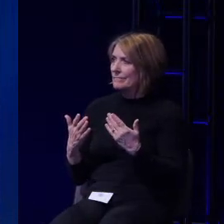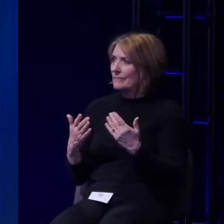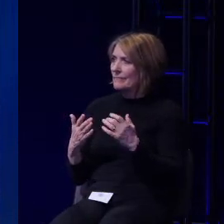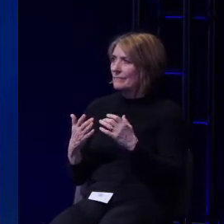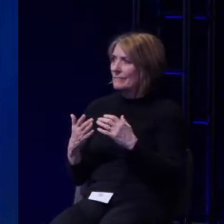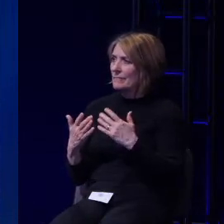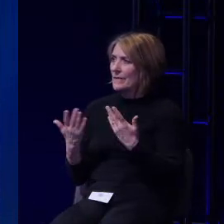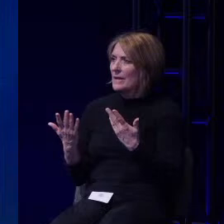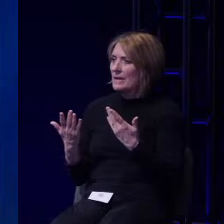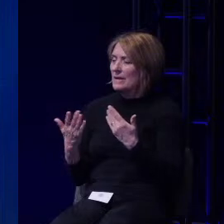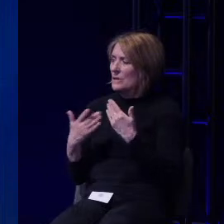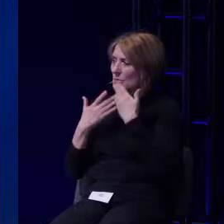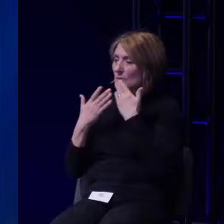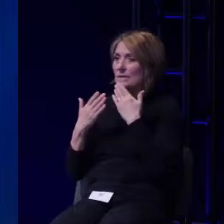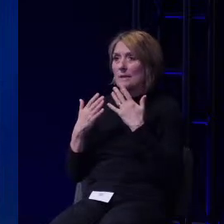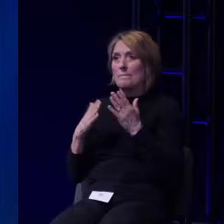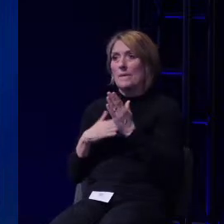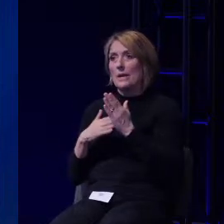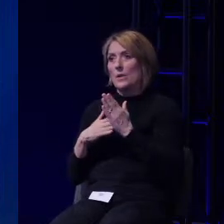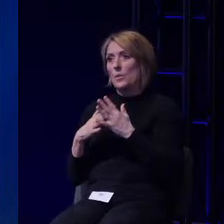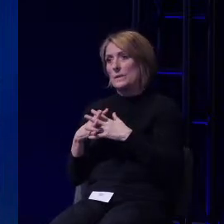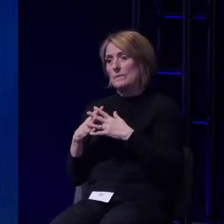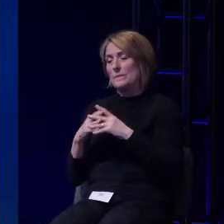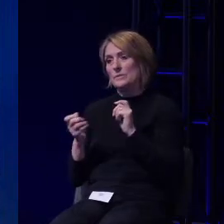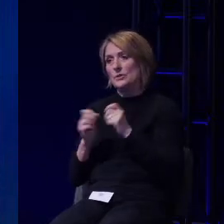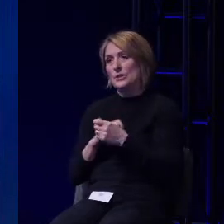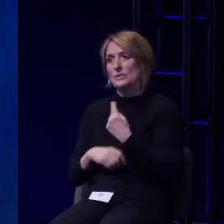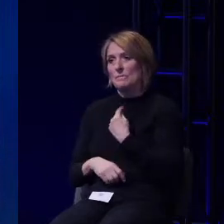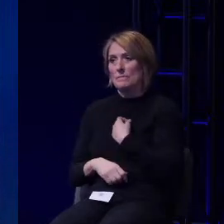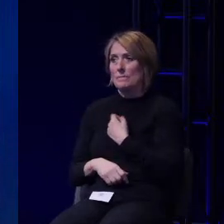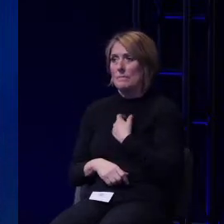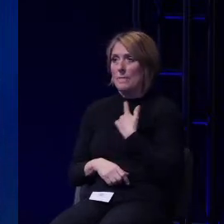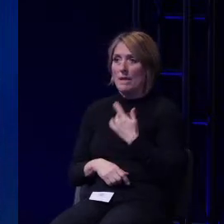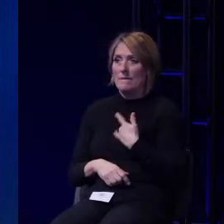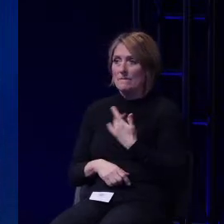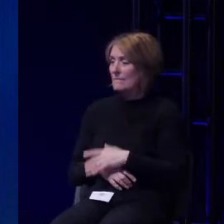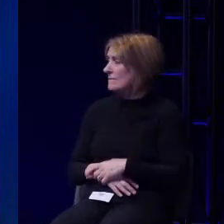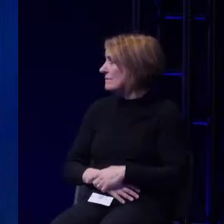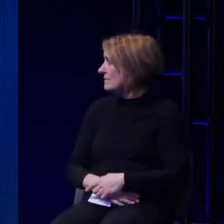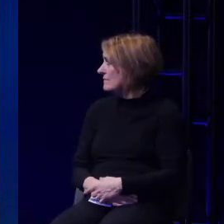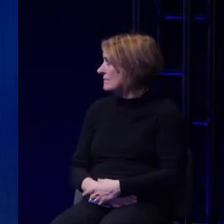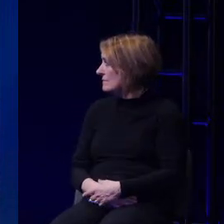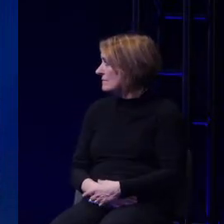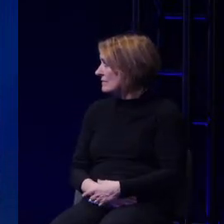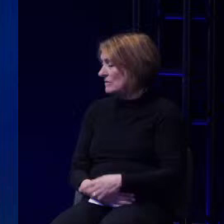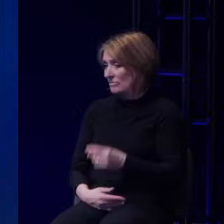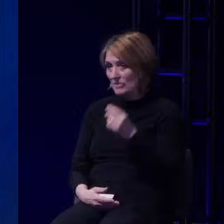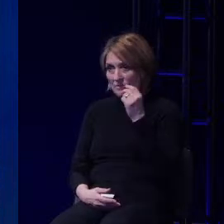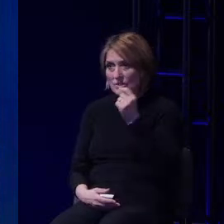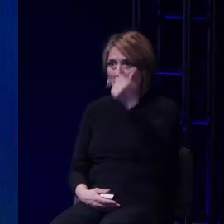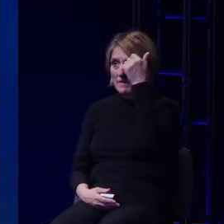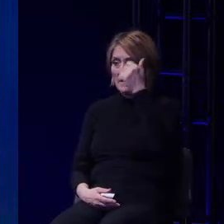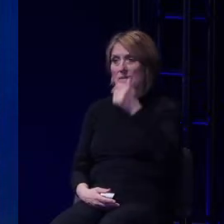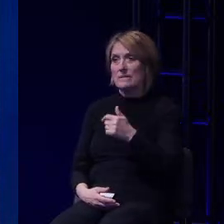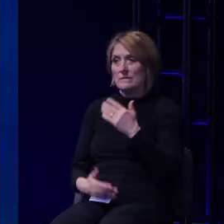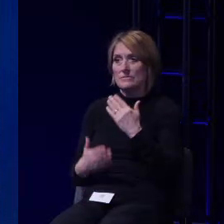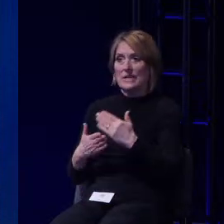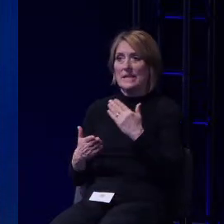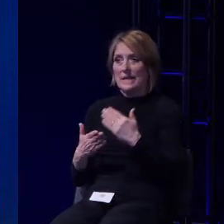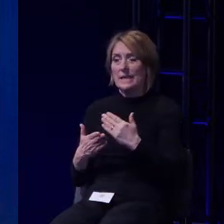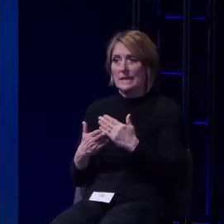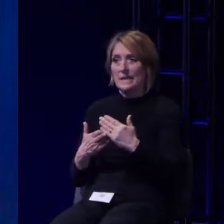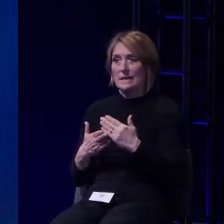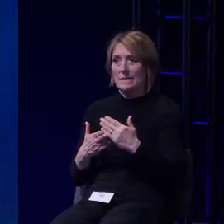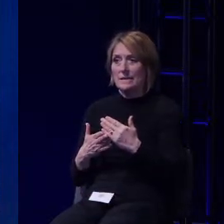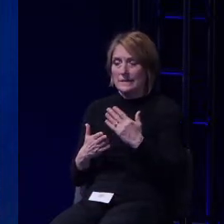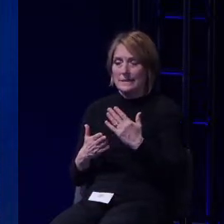And thank you to Michael Winterbottom. I mean, it changed my life, and just like that. Because it is